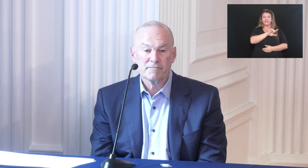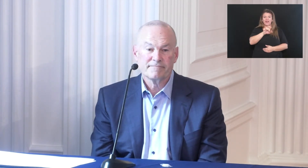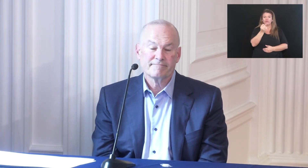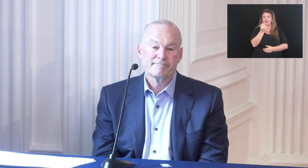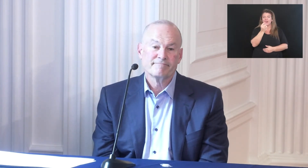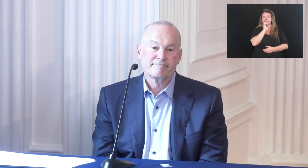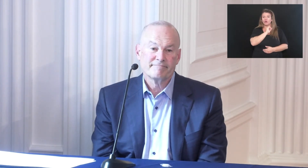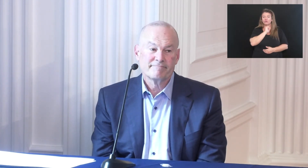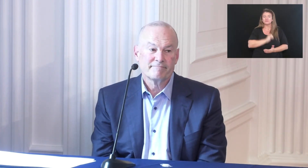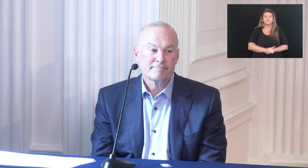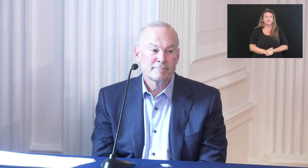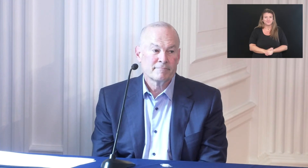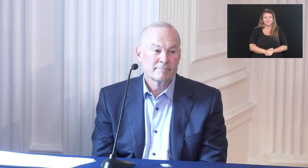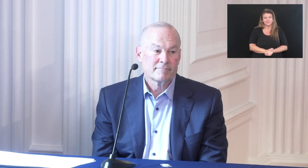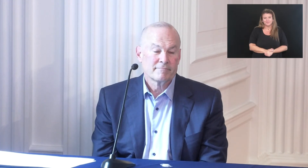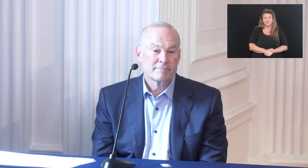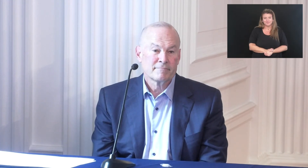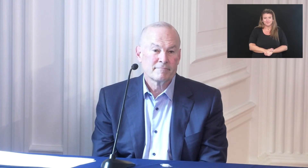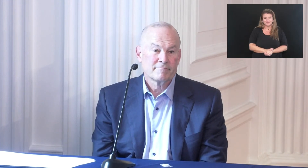11-year-olds.